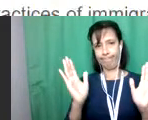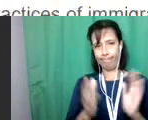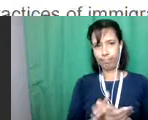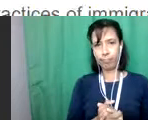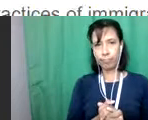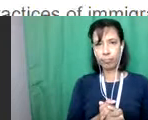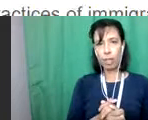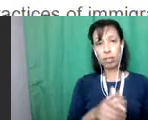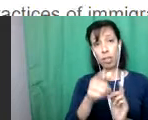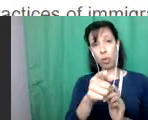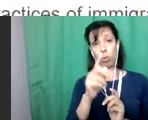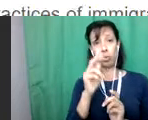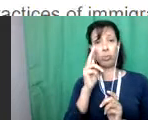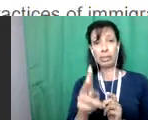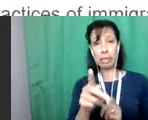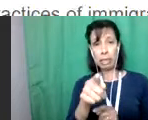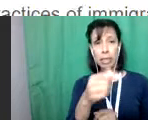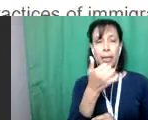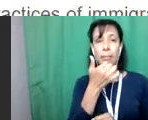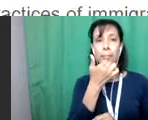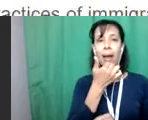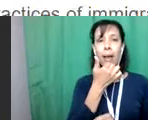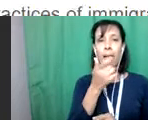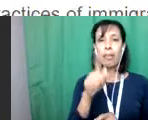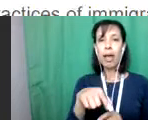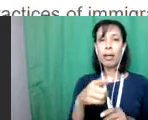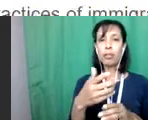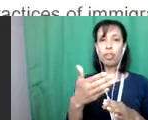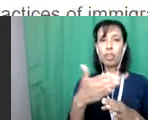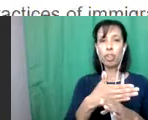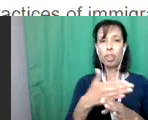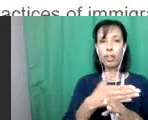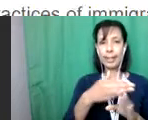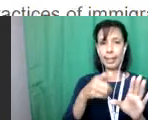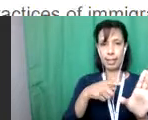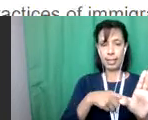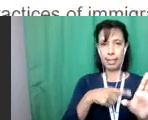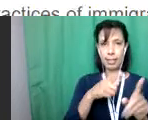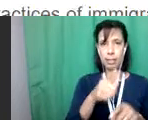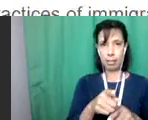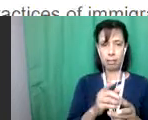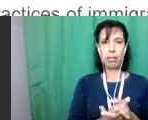Fascinating. There's my document there. There's another one here about